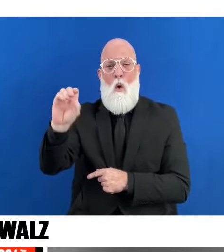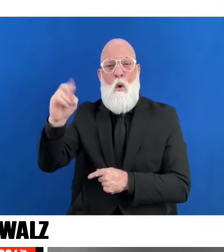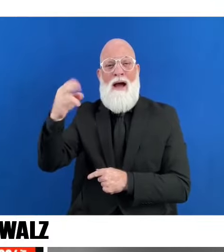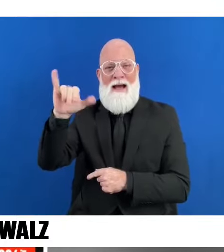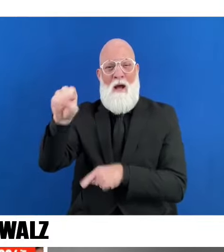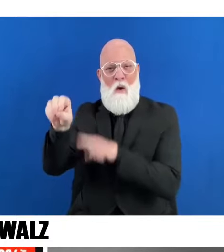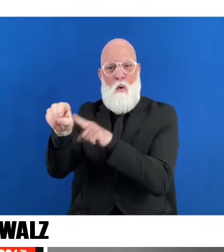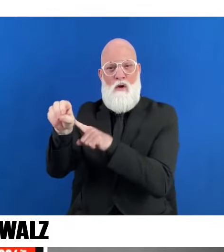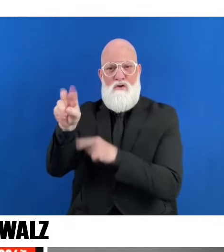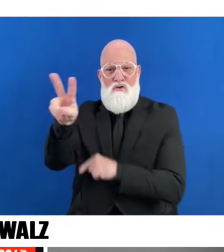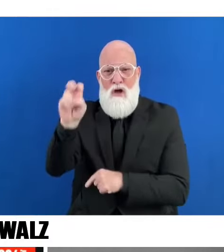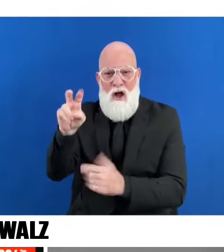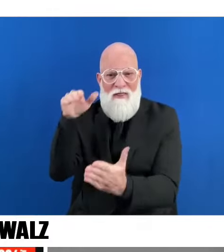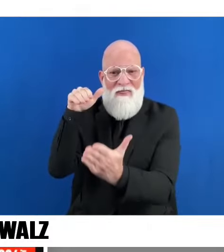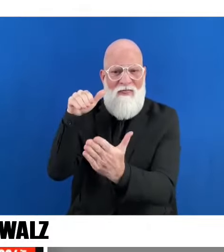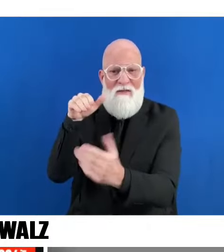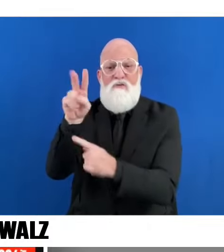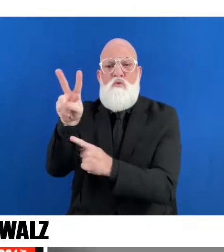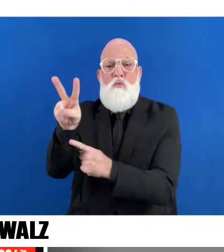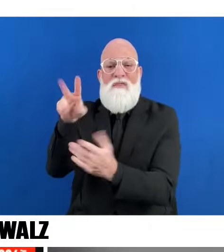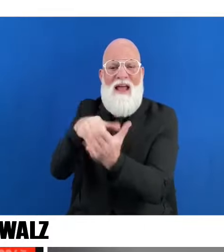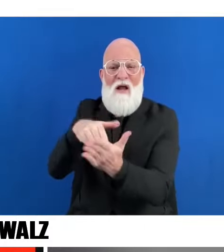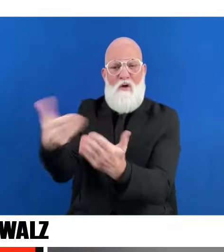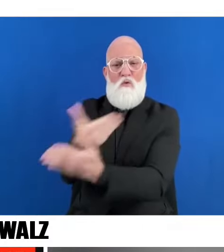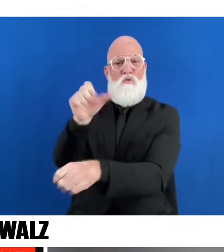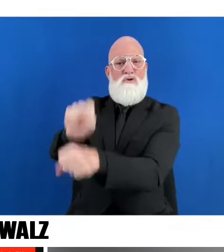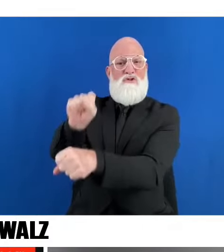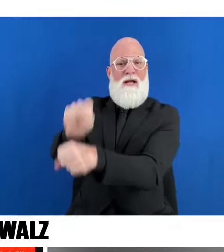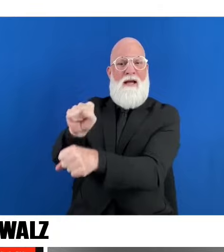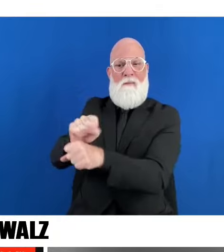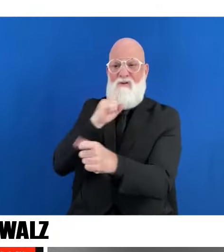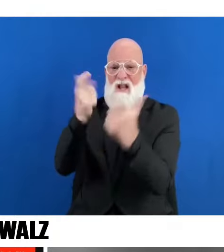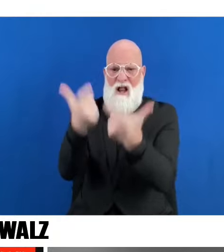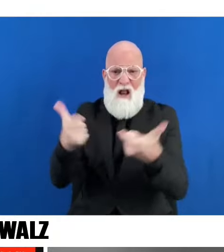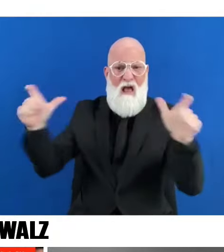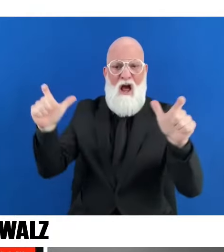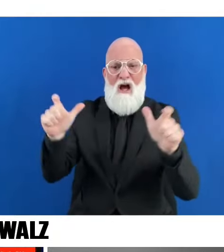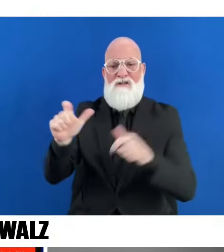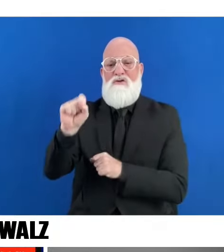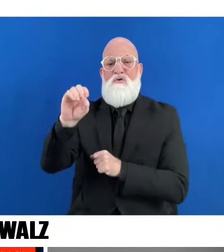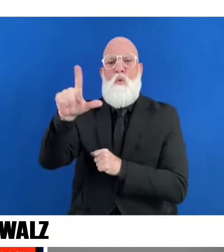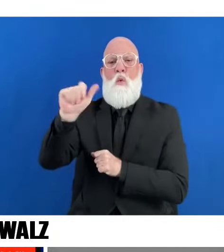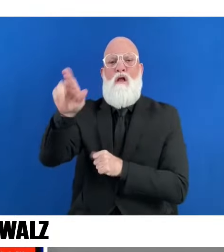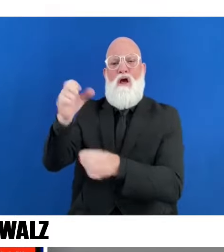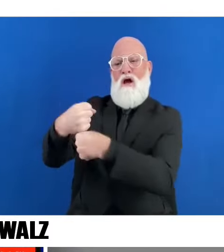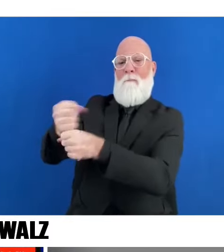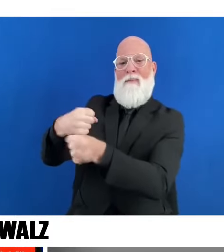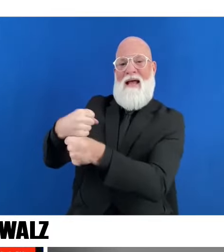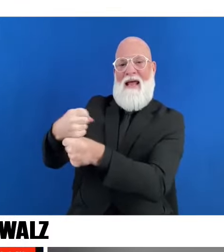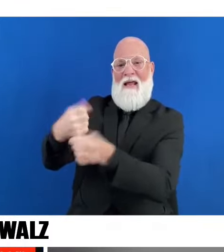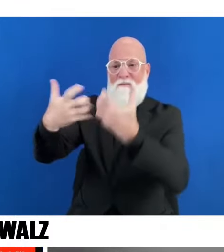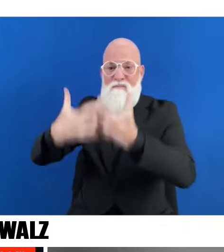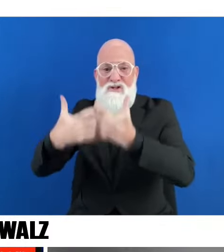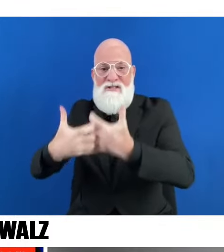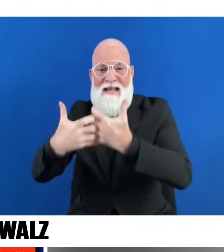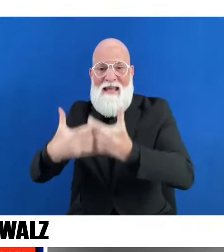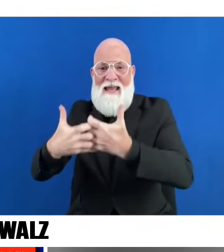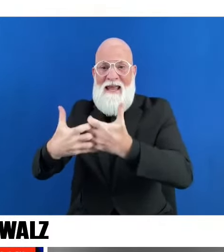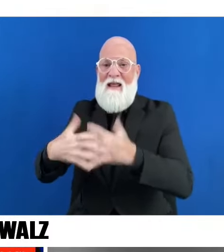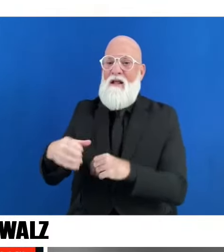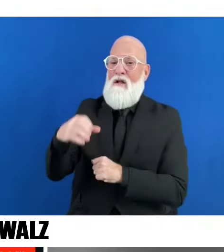across the country. The largest solar manufacturing plant in North America sits in Minnesota. But my farmers know climate change is real. They've